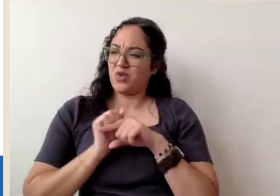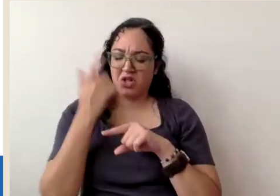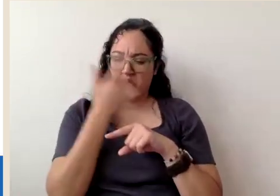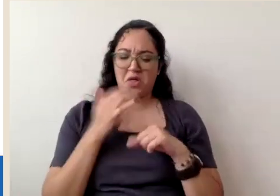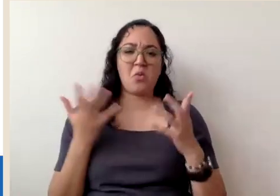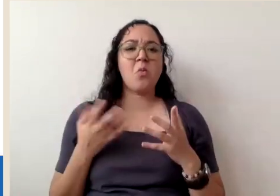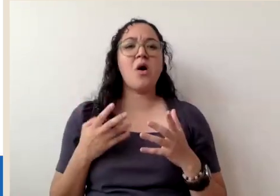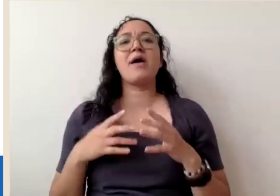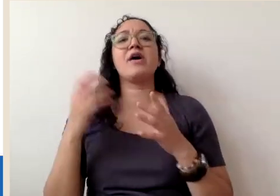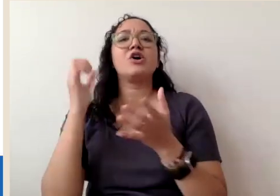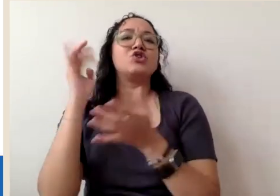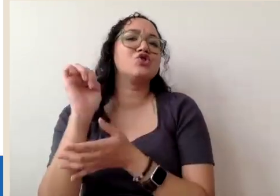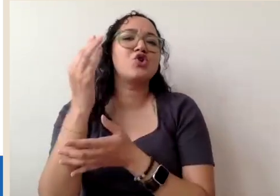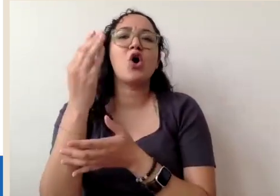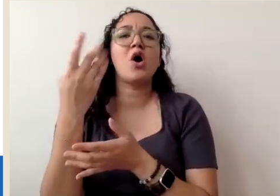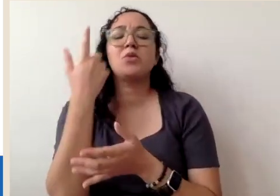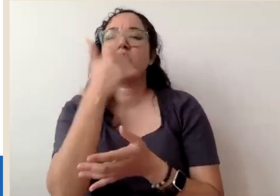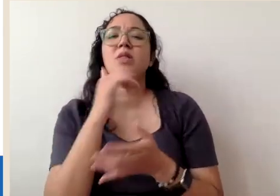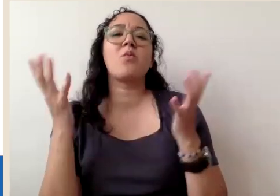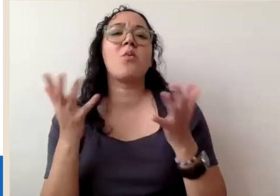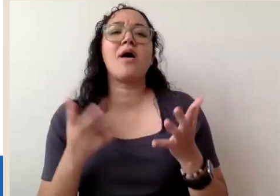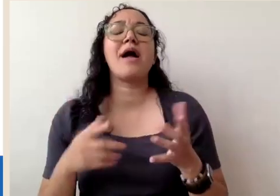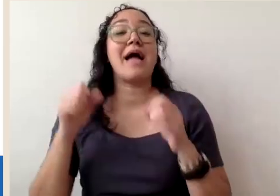their employment outcomes? And how can we ensure that